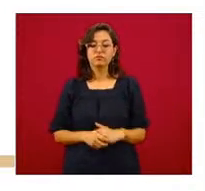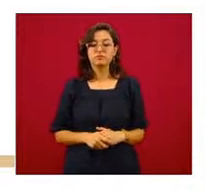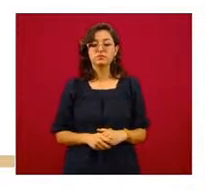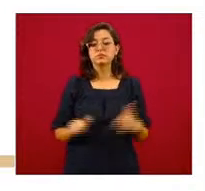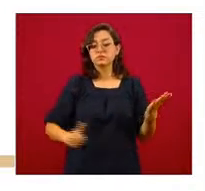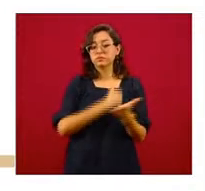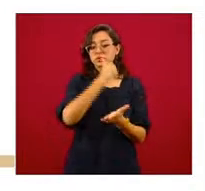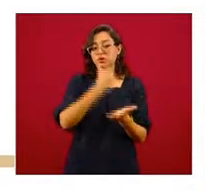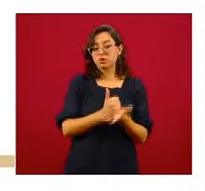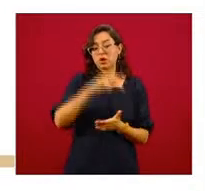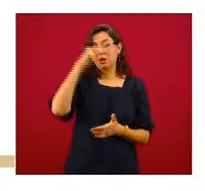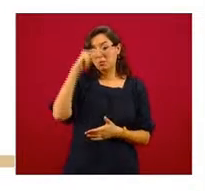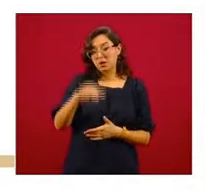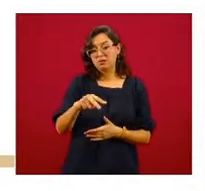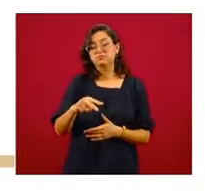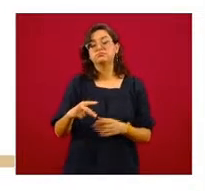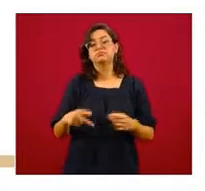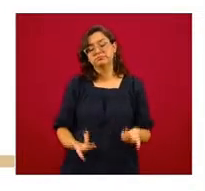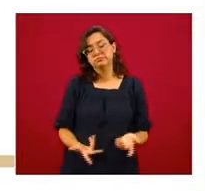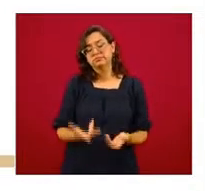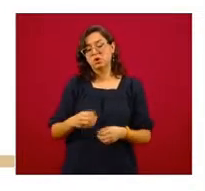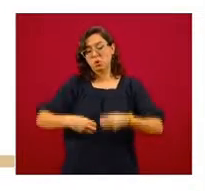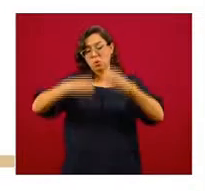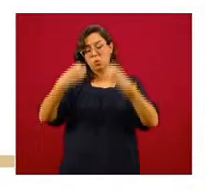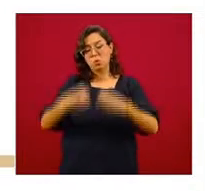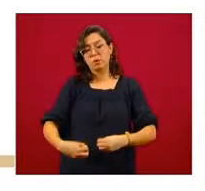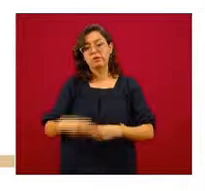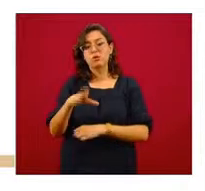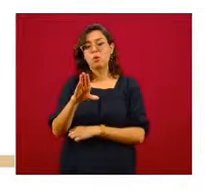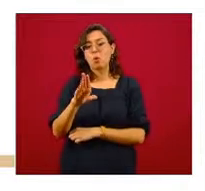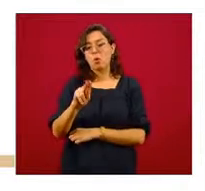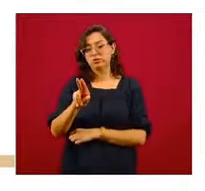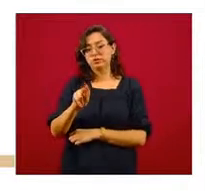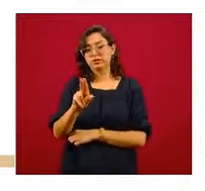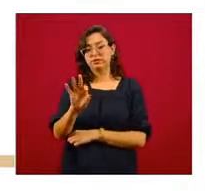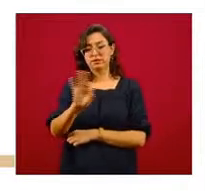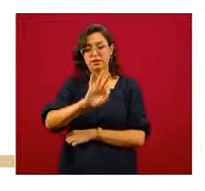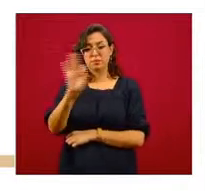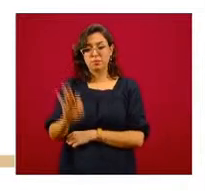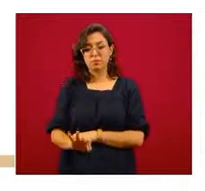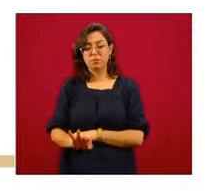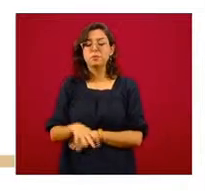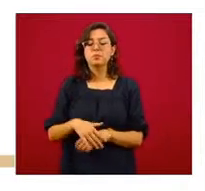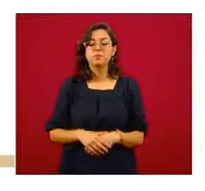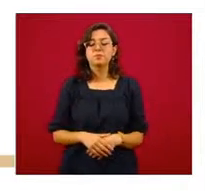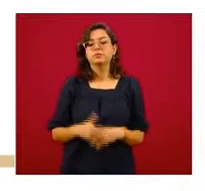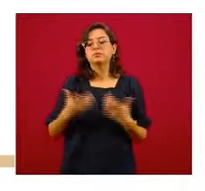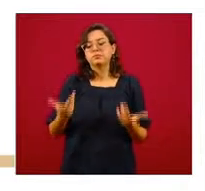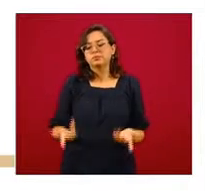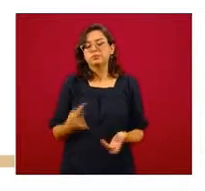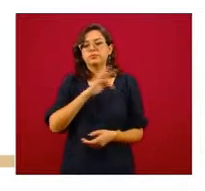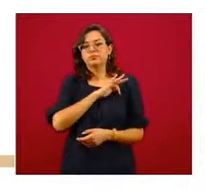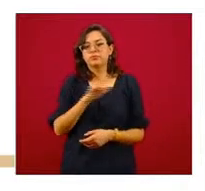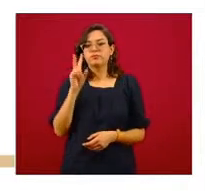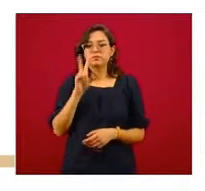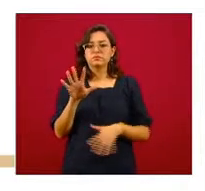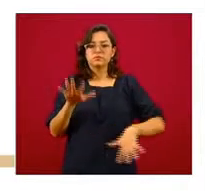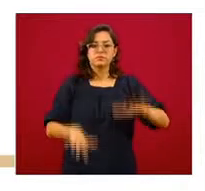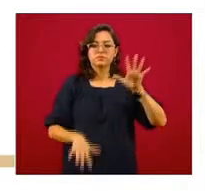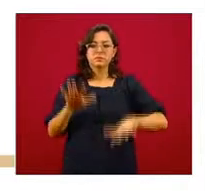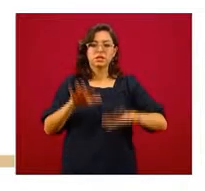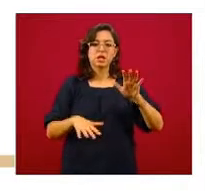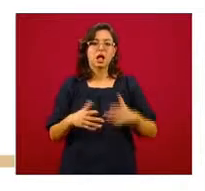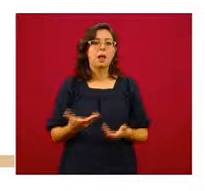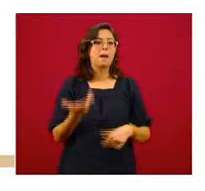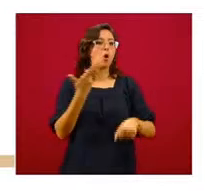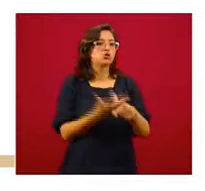state. Mexico City went up to 80% of hospital capacity.